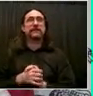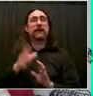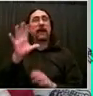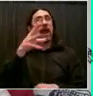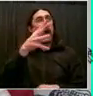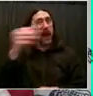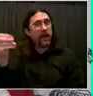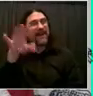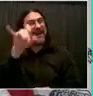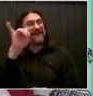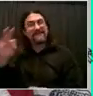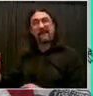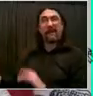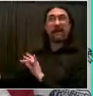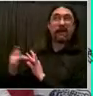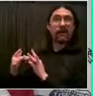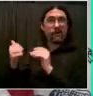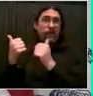Thank you, Mr. Mayor. And